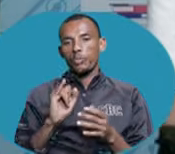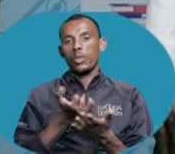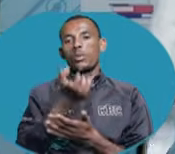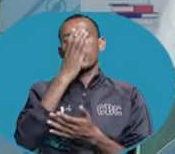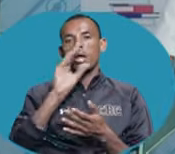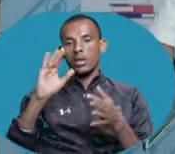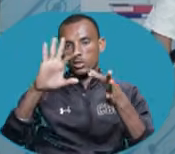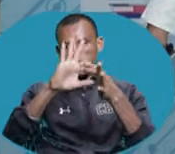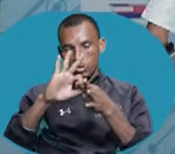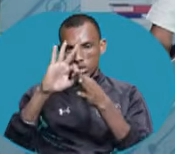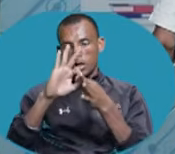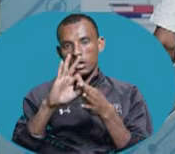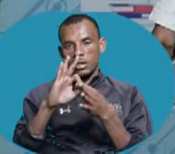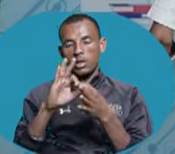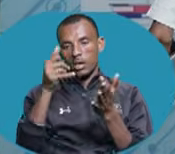one. The first one,